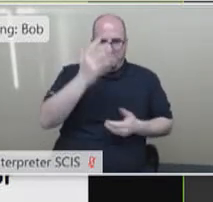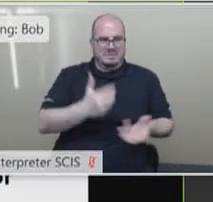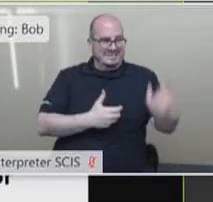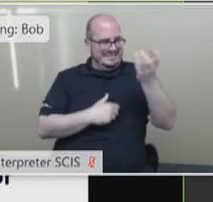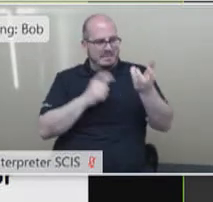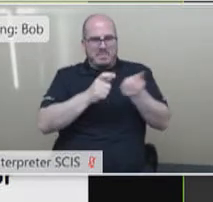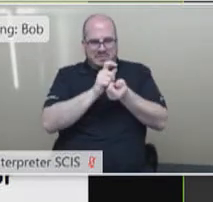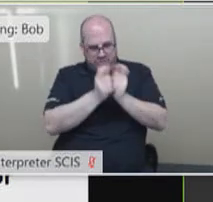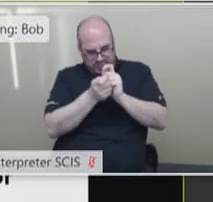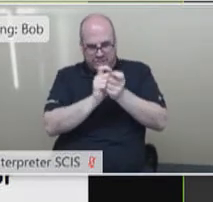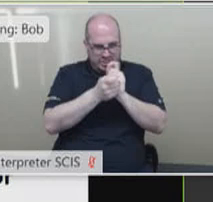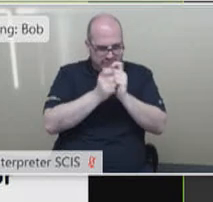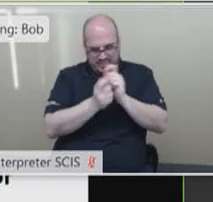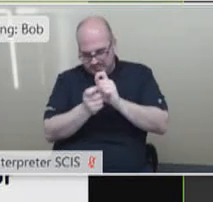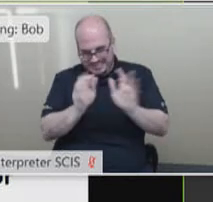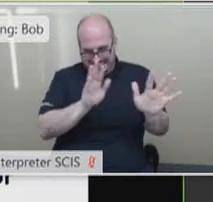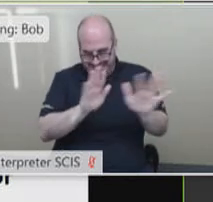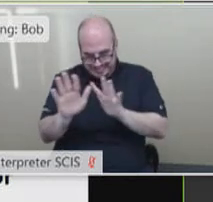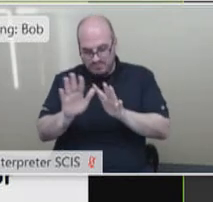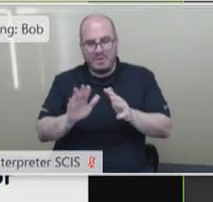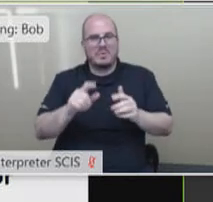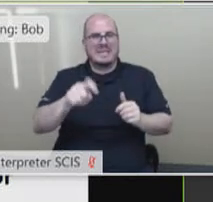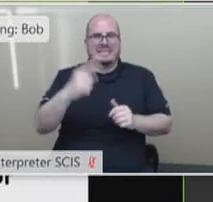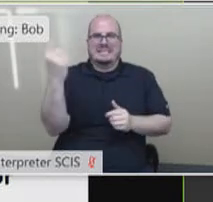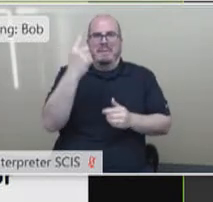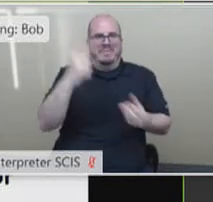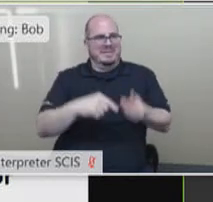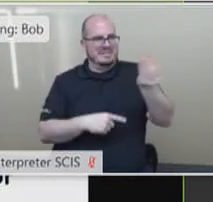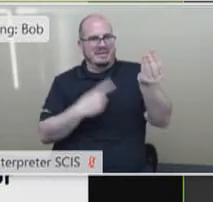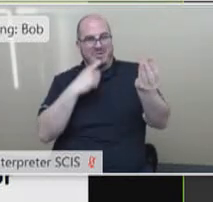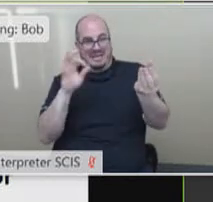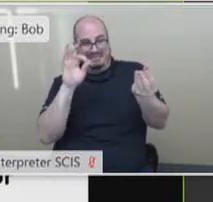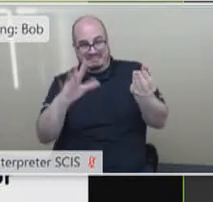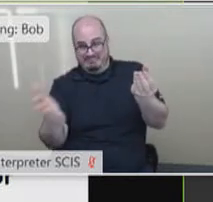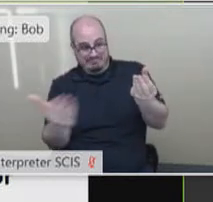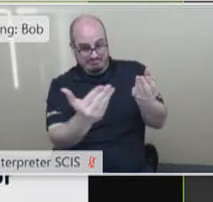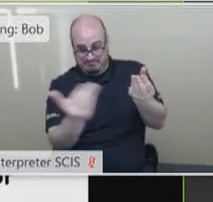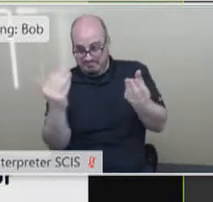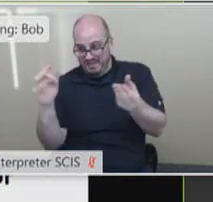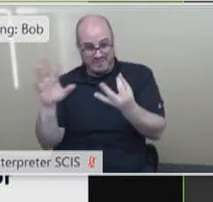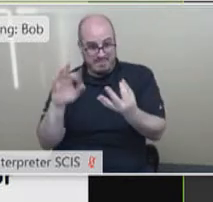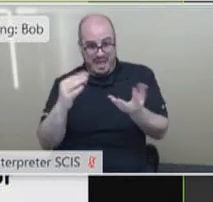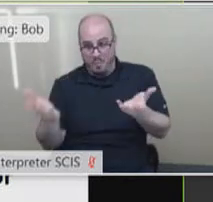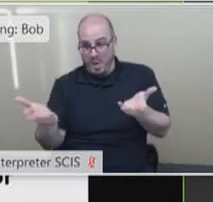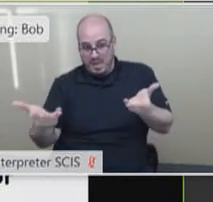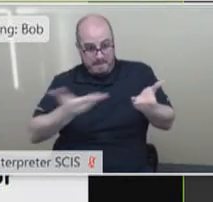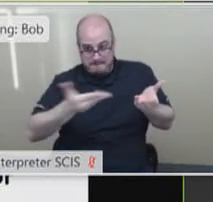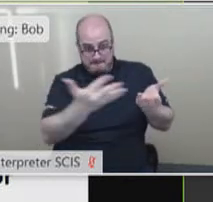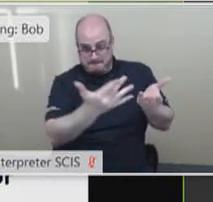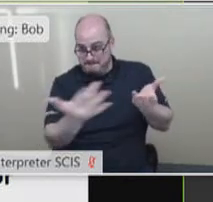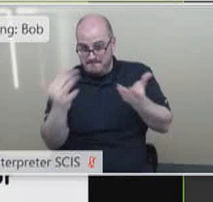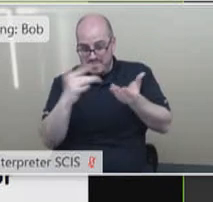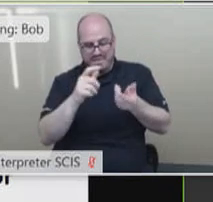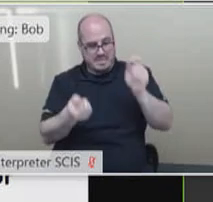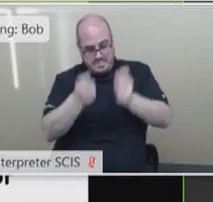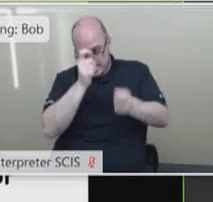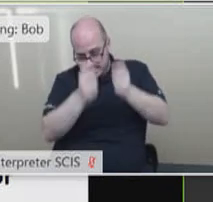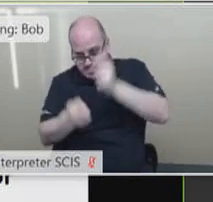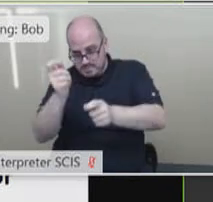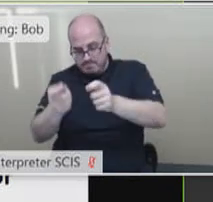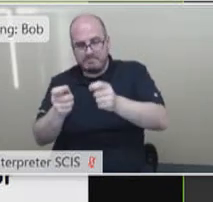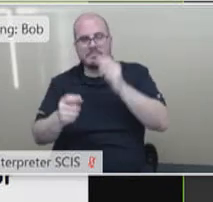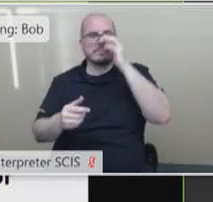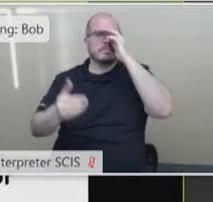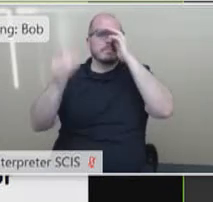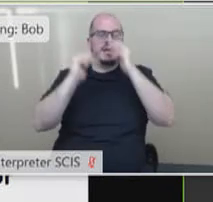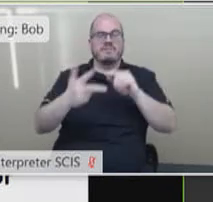is decided on, we wanted it to at least be a point of reference for public comment. And also, just to ensure full transparency, we felt